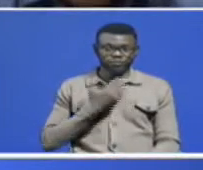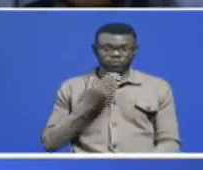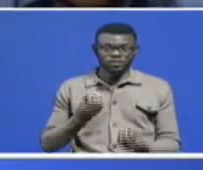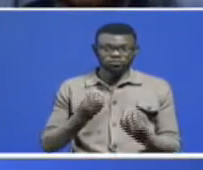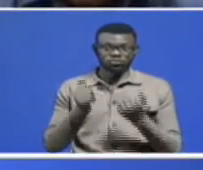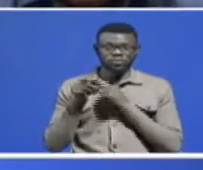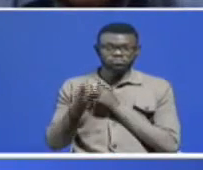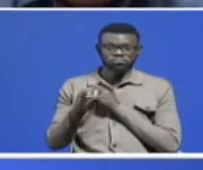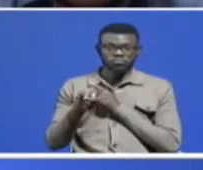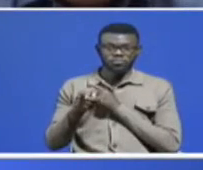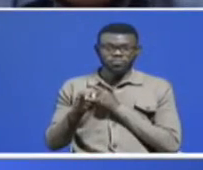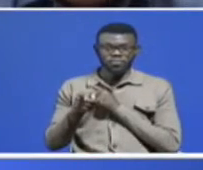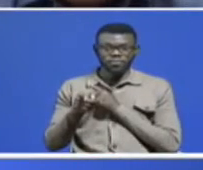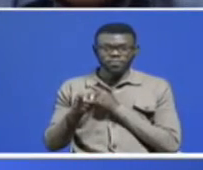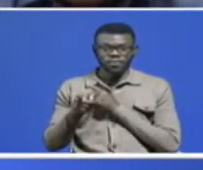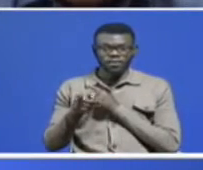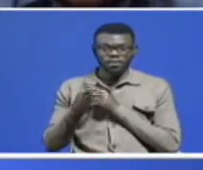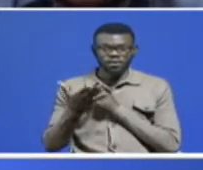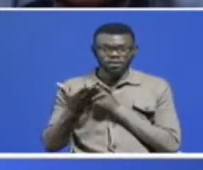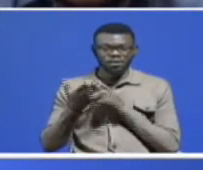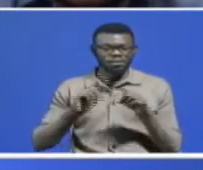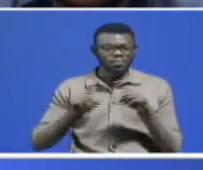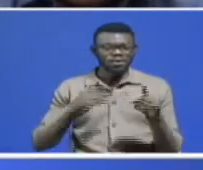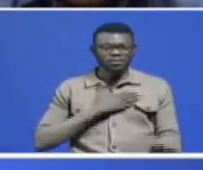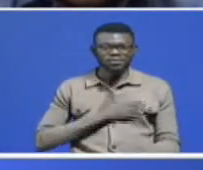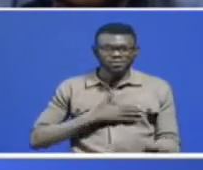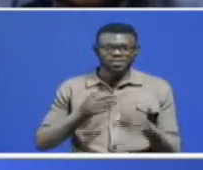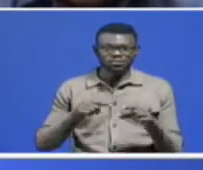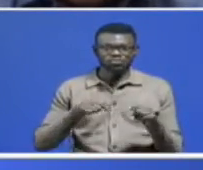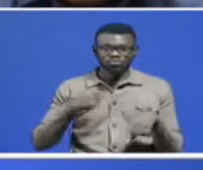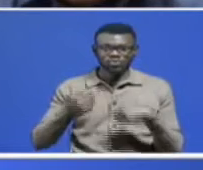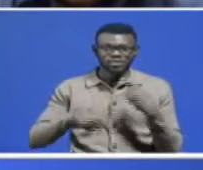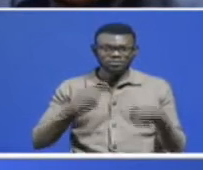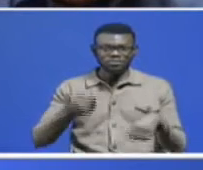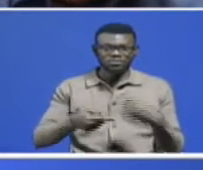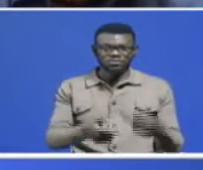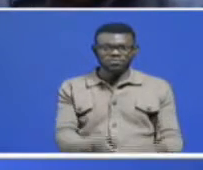that. It should be sorted out in a few, but kindly continue, sir.